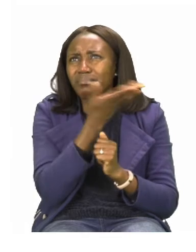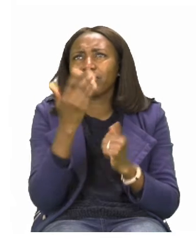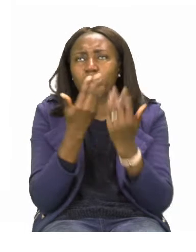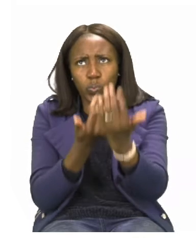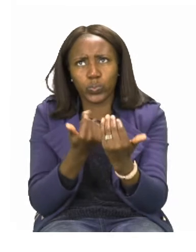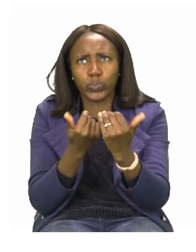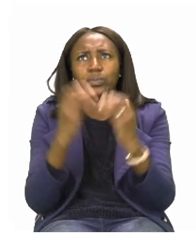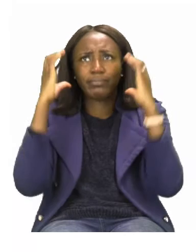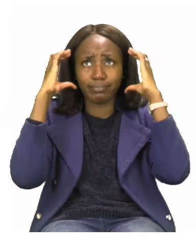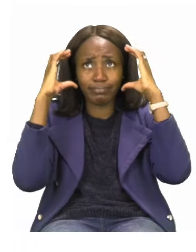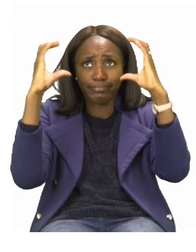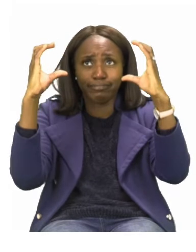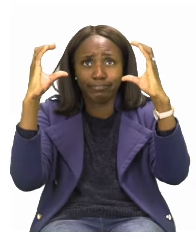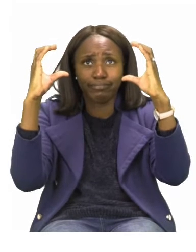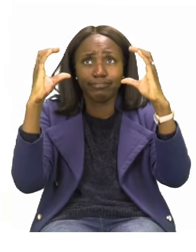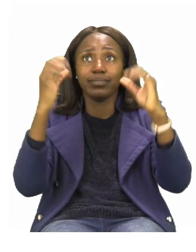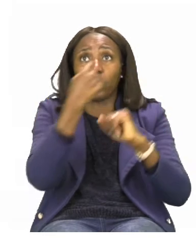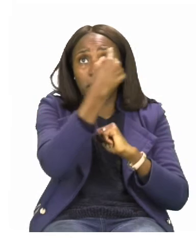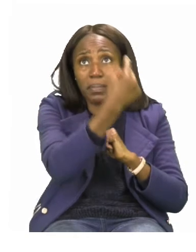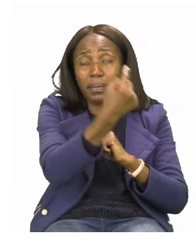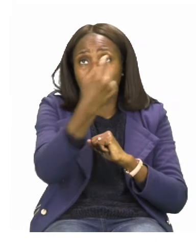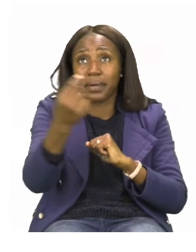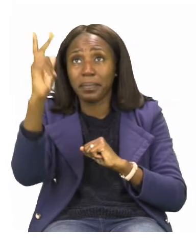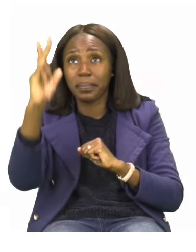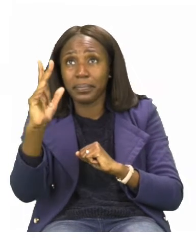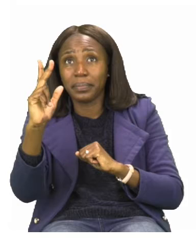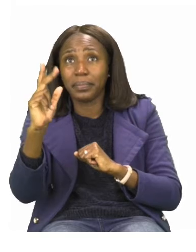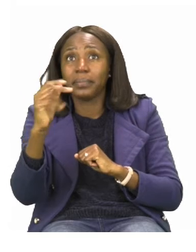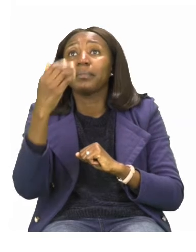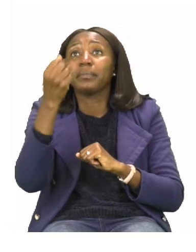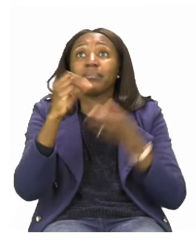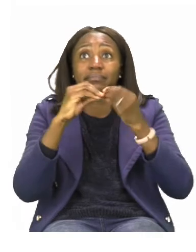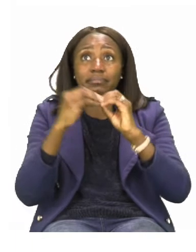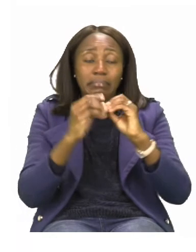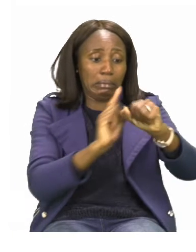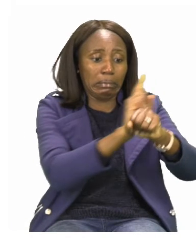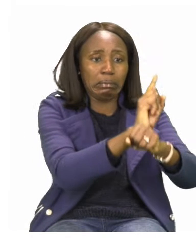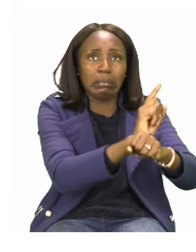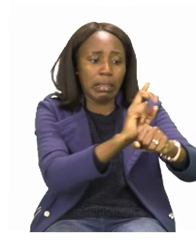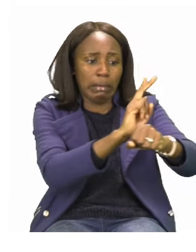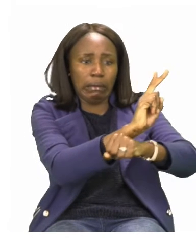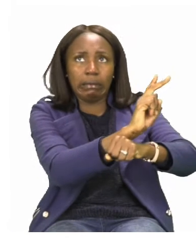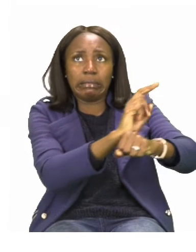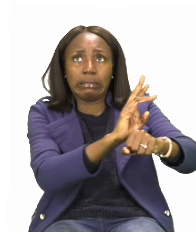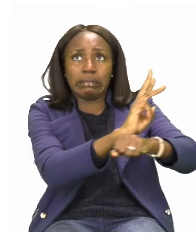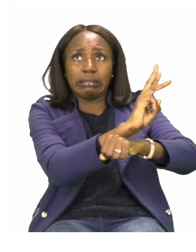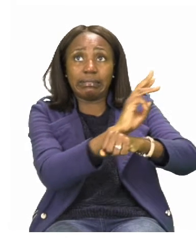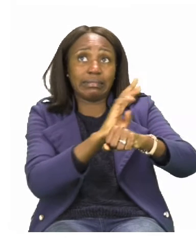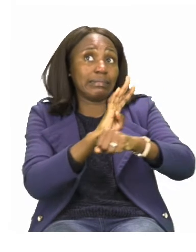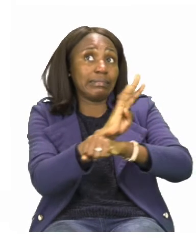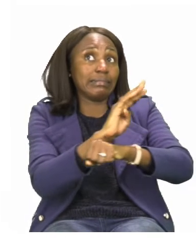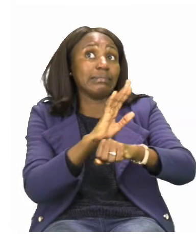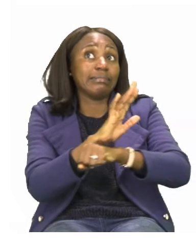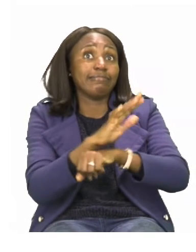And each person is going to be a number. We're going to use our ordinal